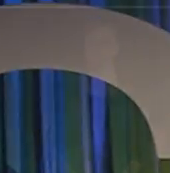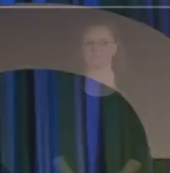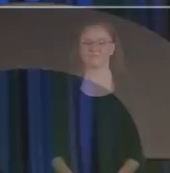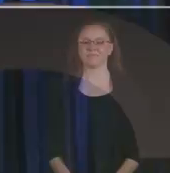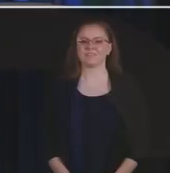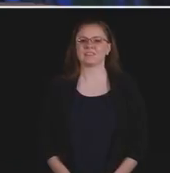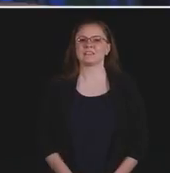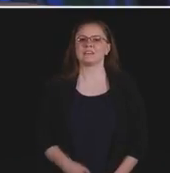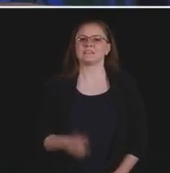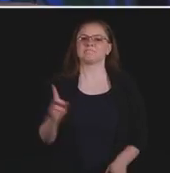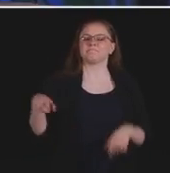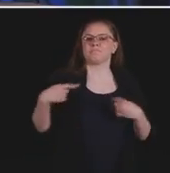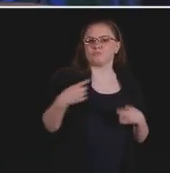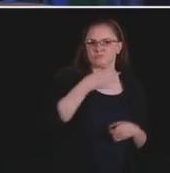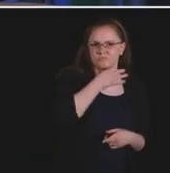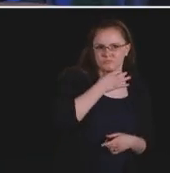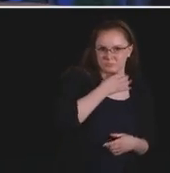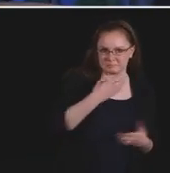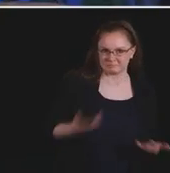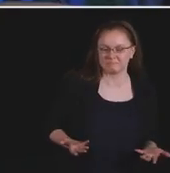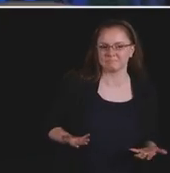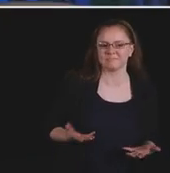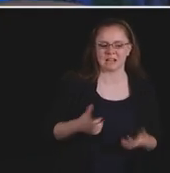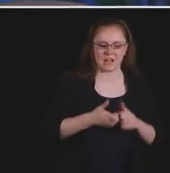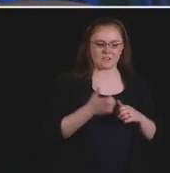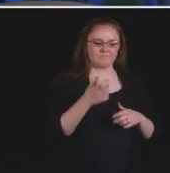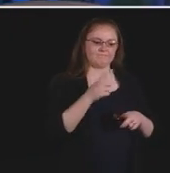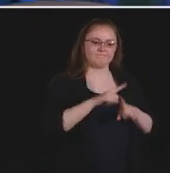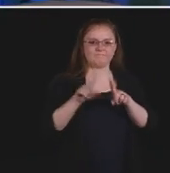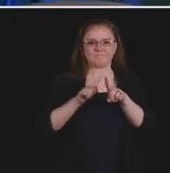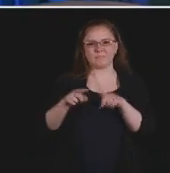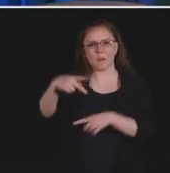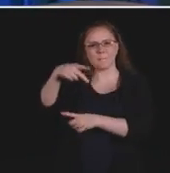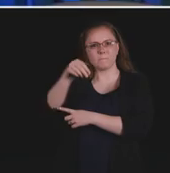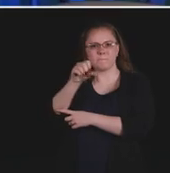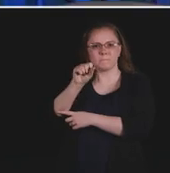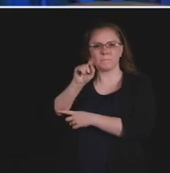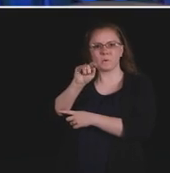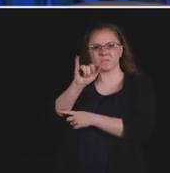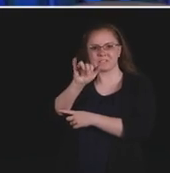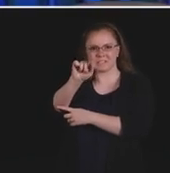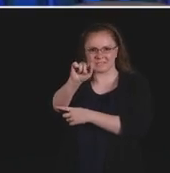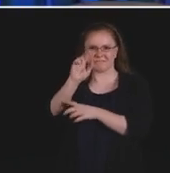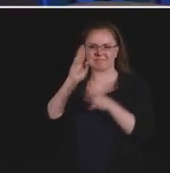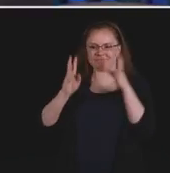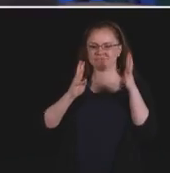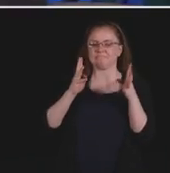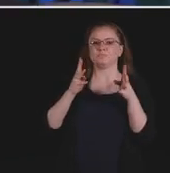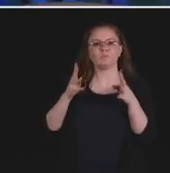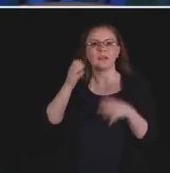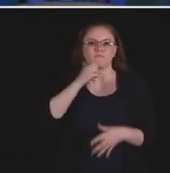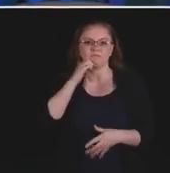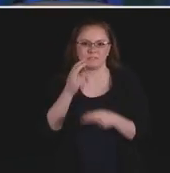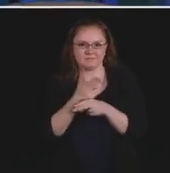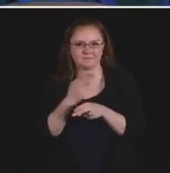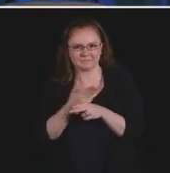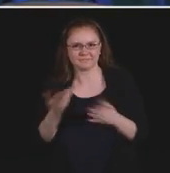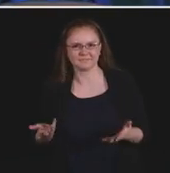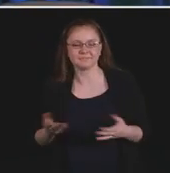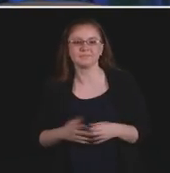Have you ever wondered how the post-it was discovered? We use post-it notes all the time. For that